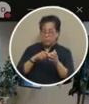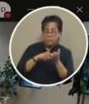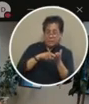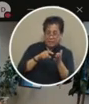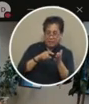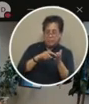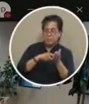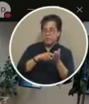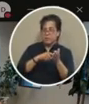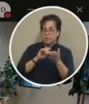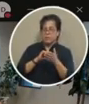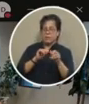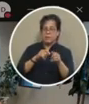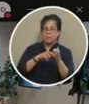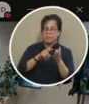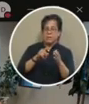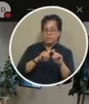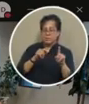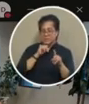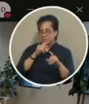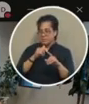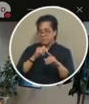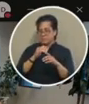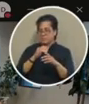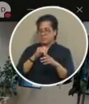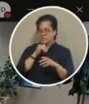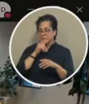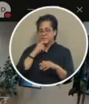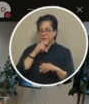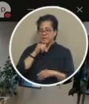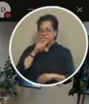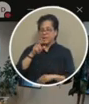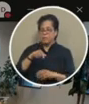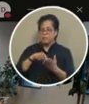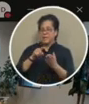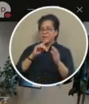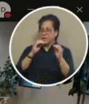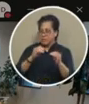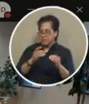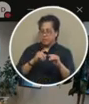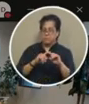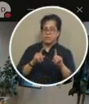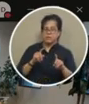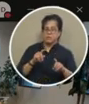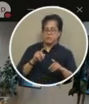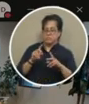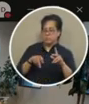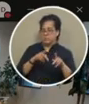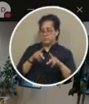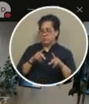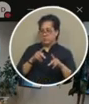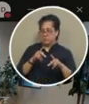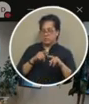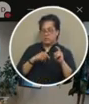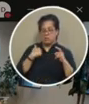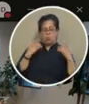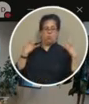going to pay, that it doesn't prevent them from making payment. The ordinance does not stipulate that people can just not pay